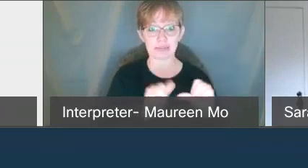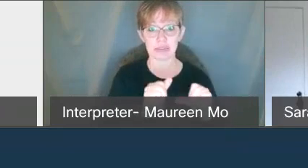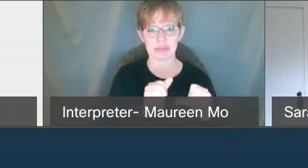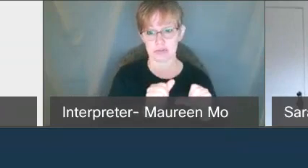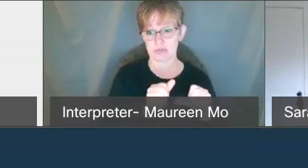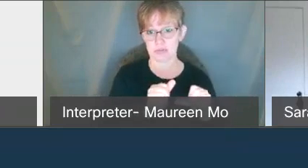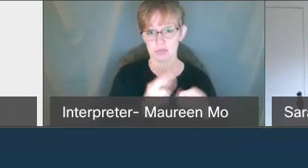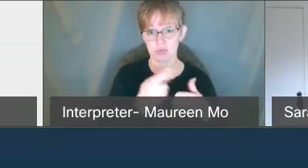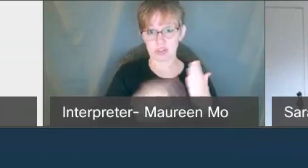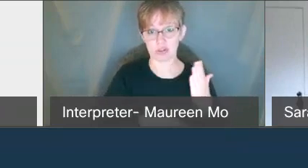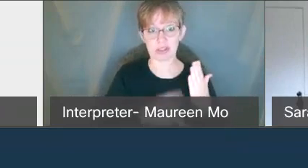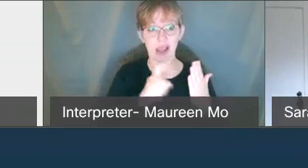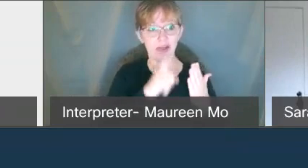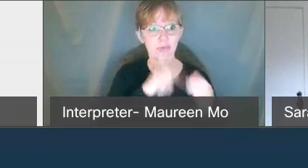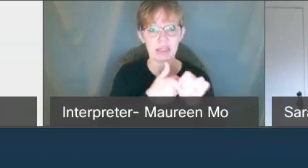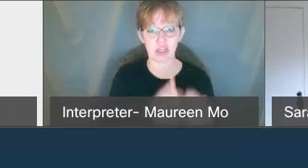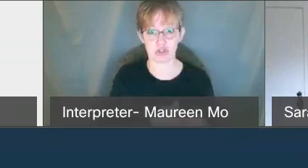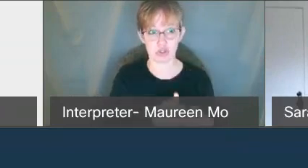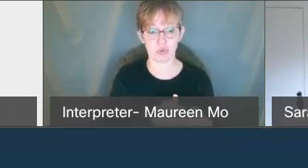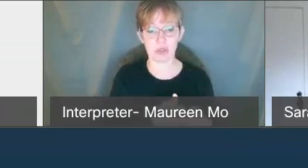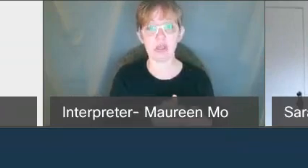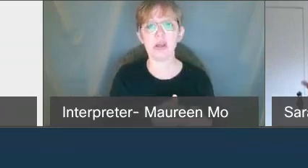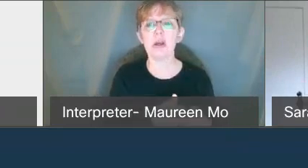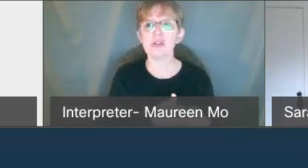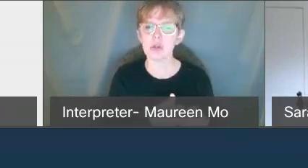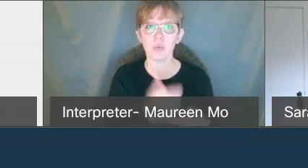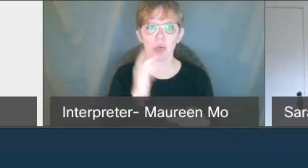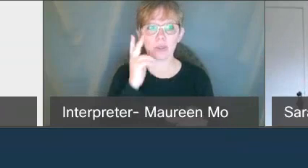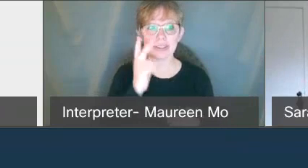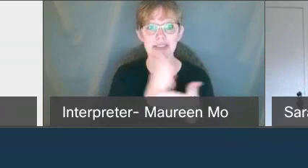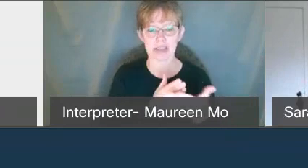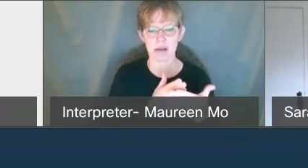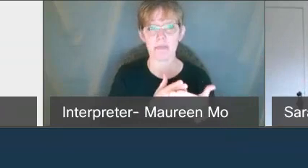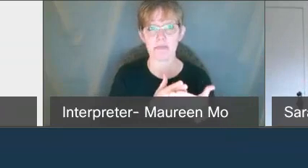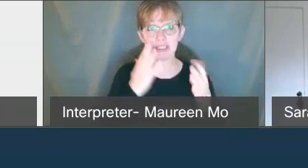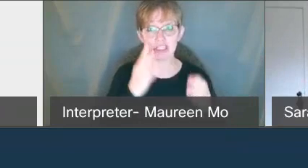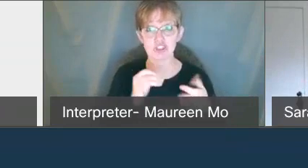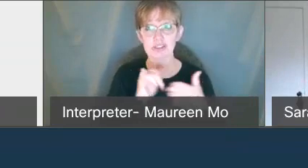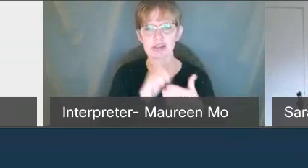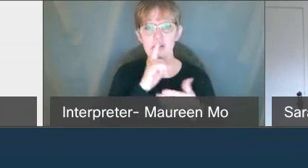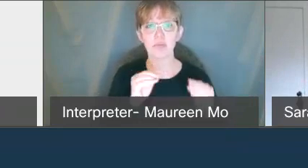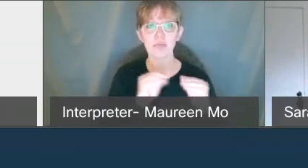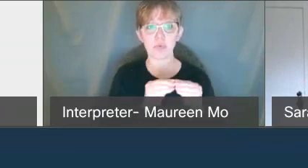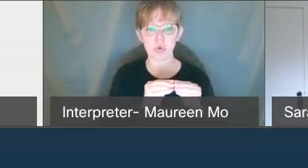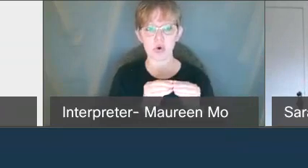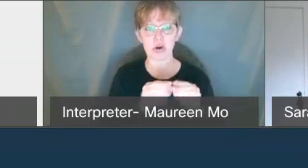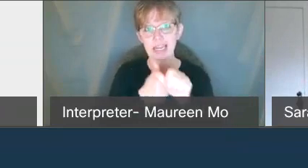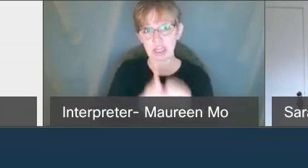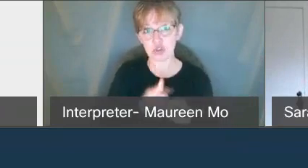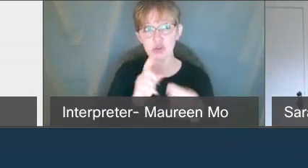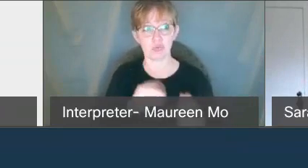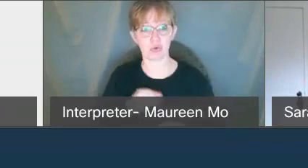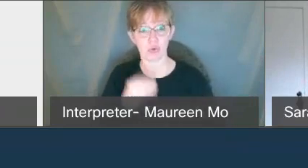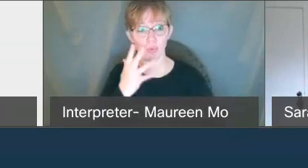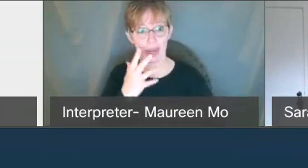to adhere to risk assessment results for white people than people of color, but that's an incredibly important area of examination